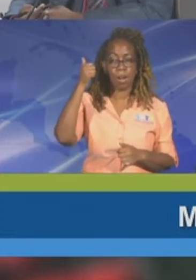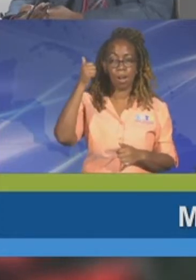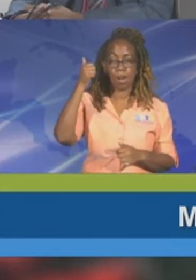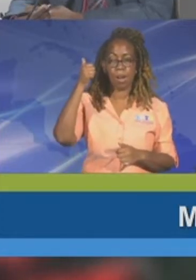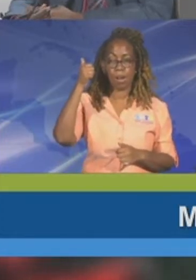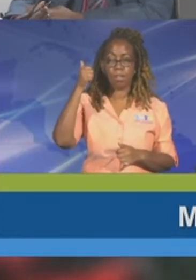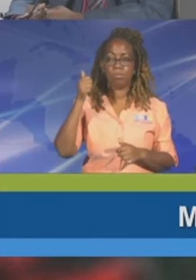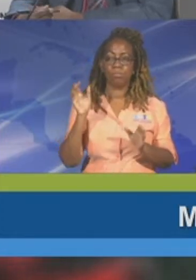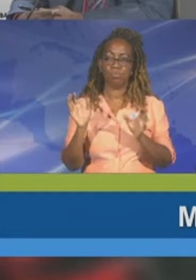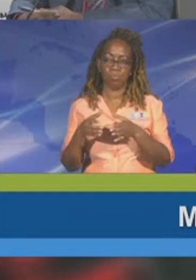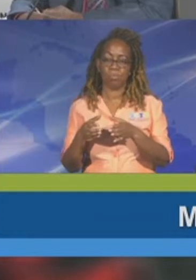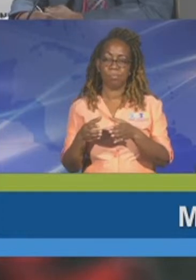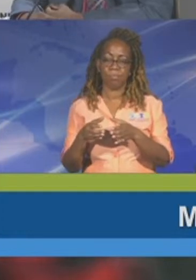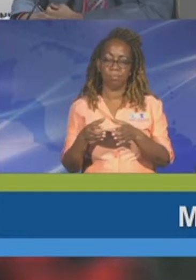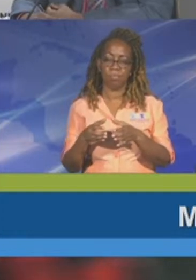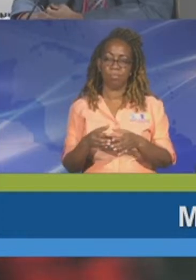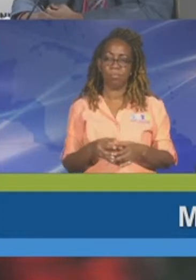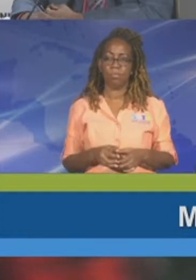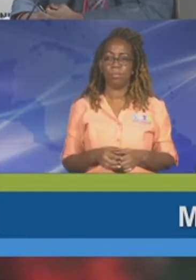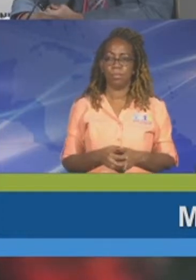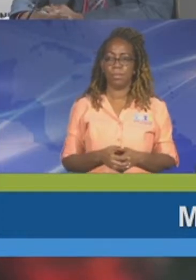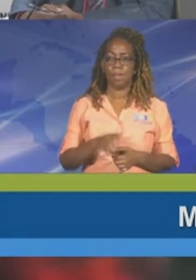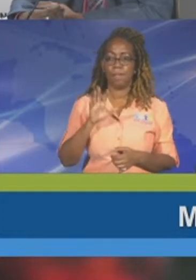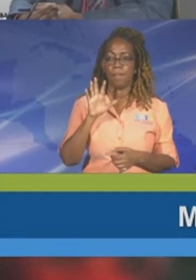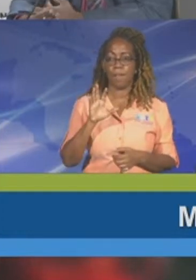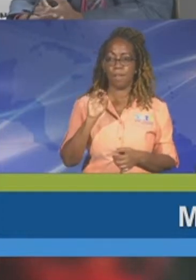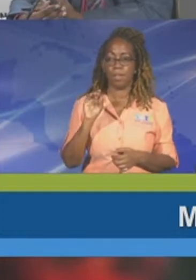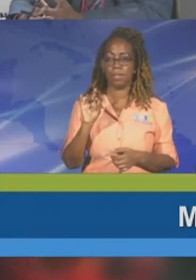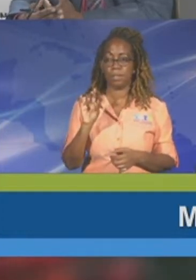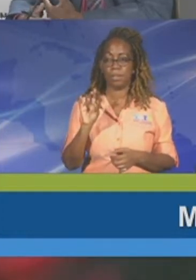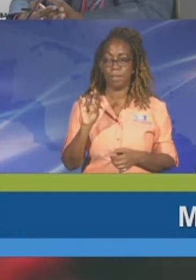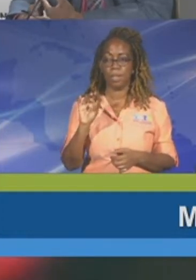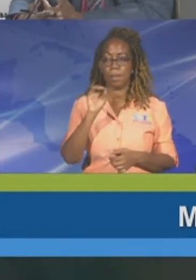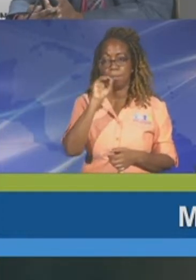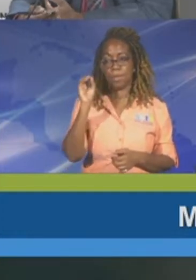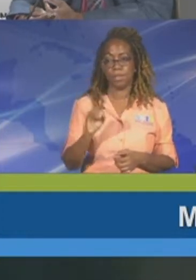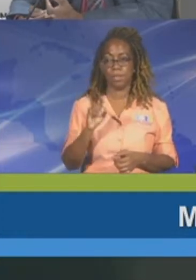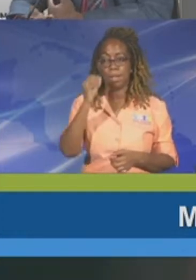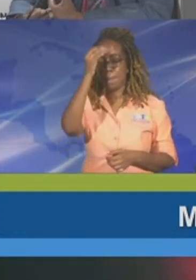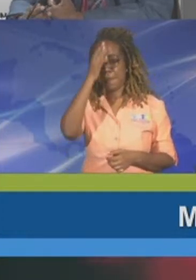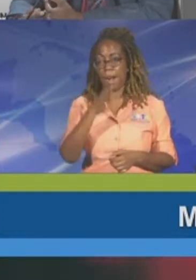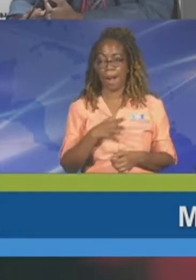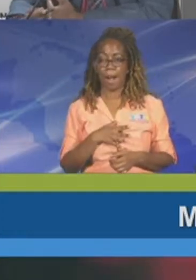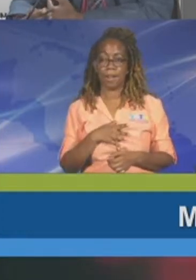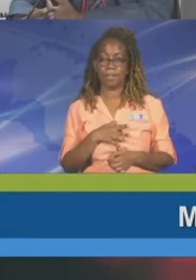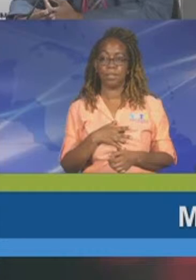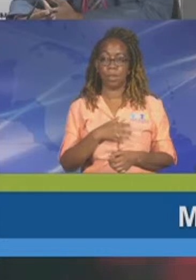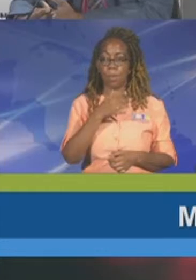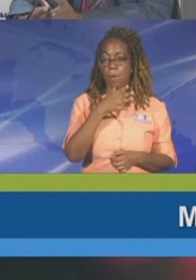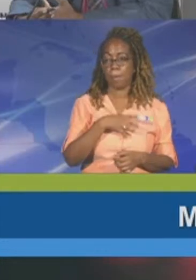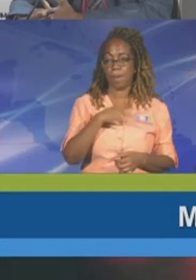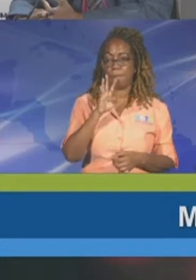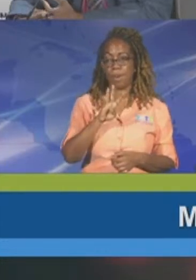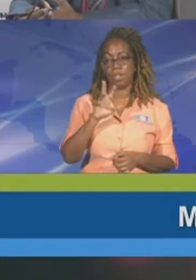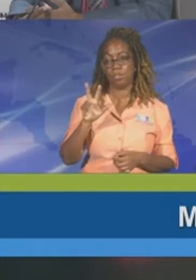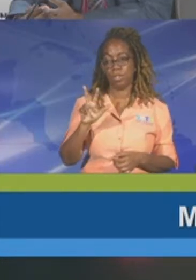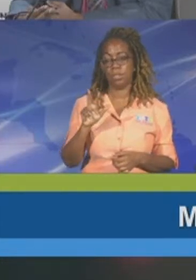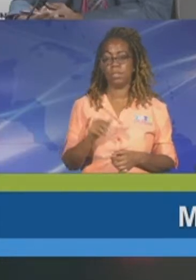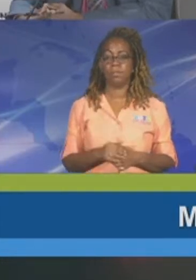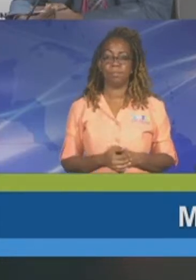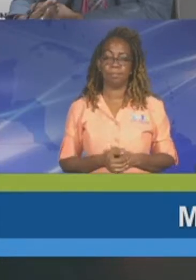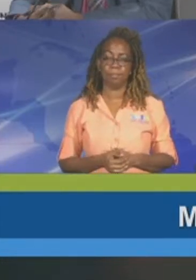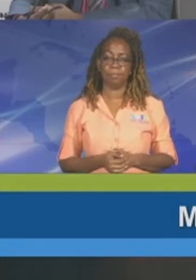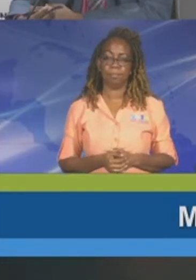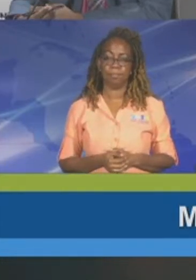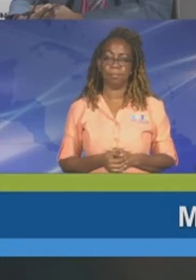slight predominance among the males, about 57% compared to 43, or approximately. Now, the other things that are important